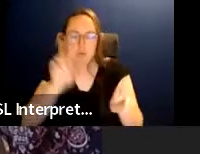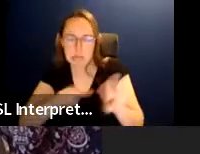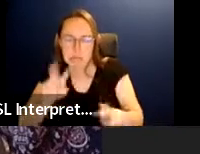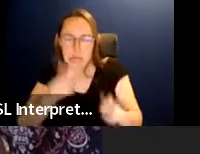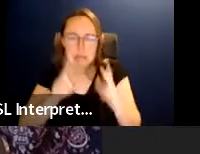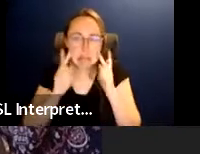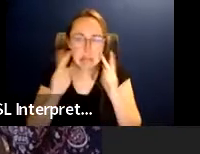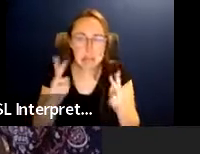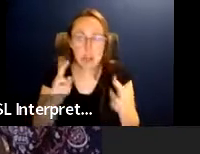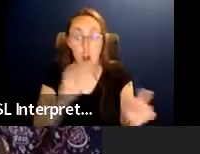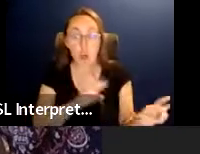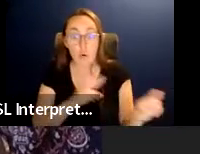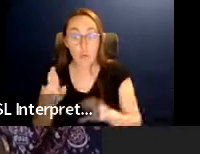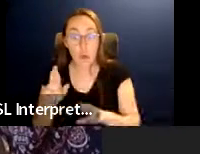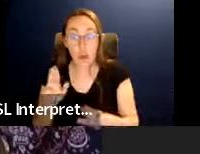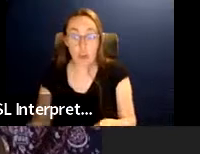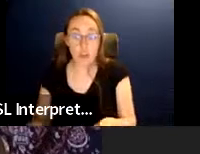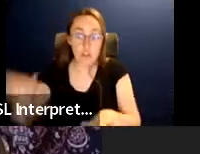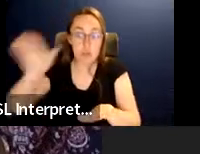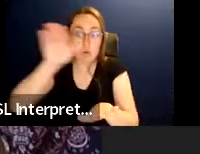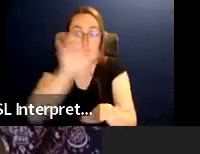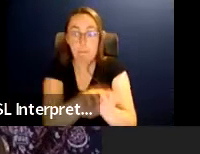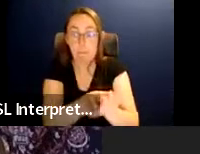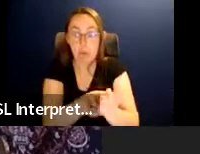and you're ready to put the two together.